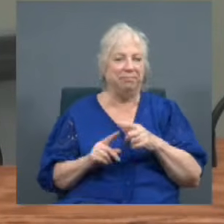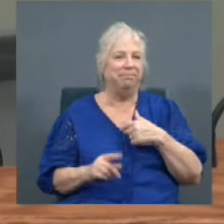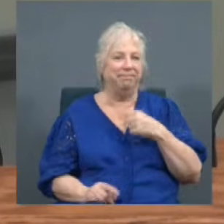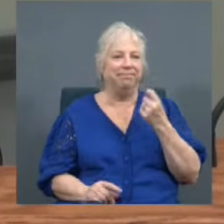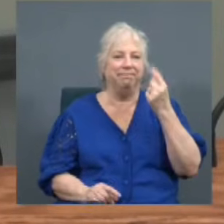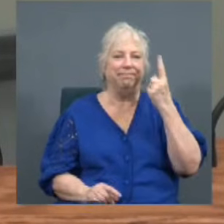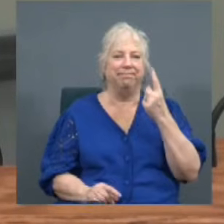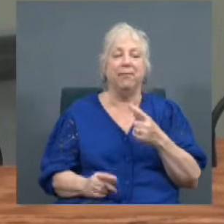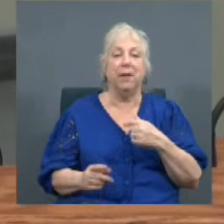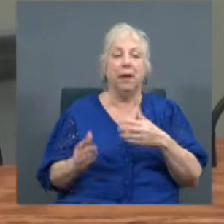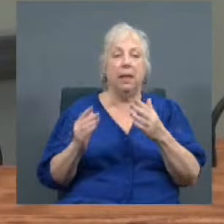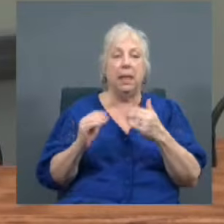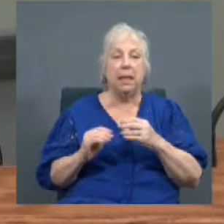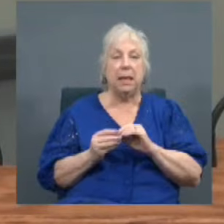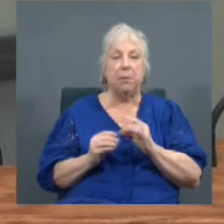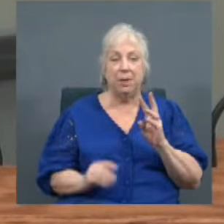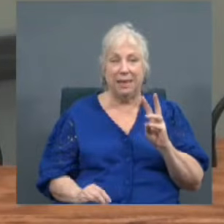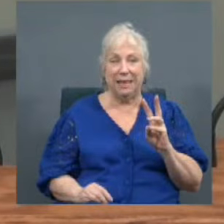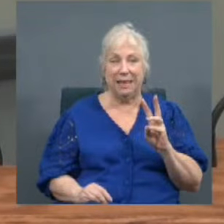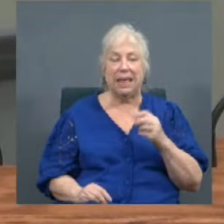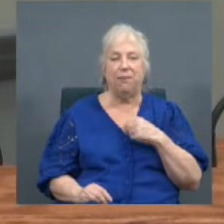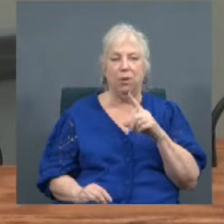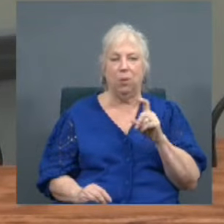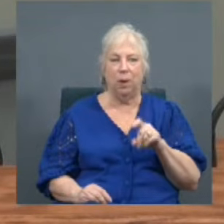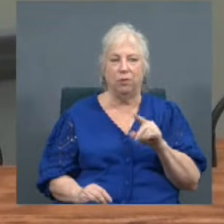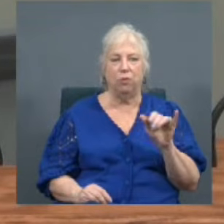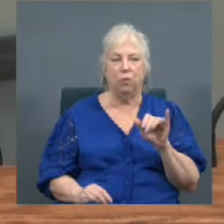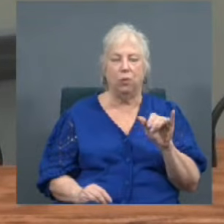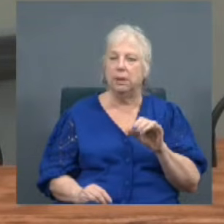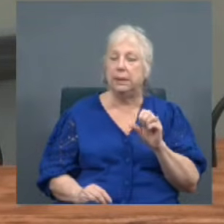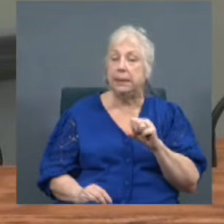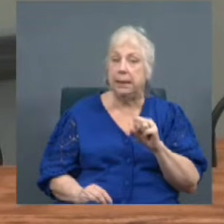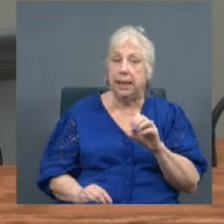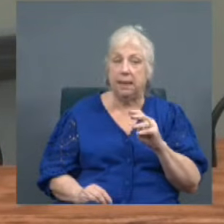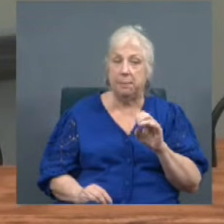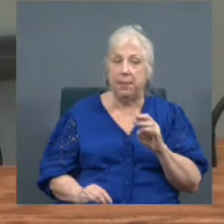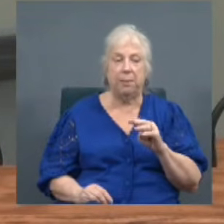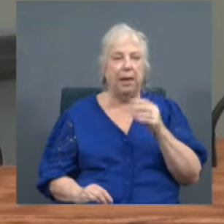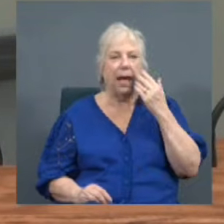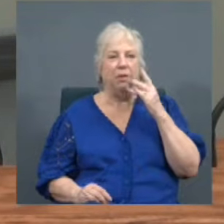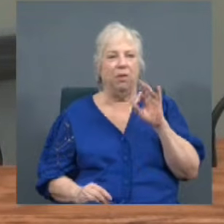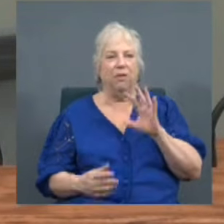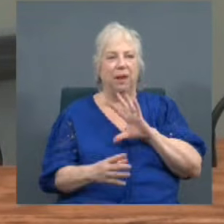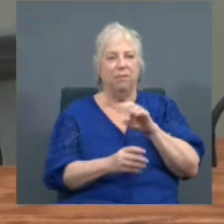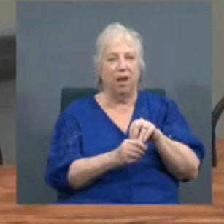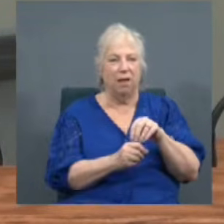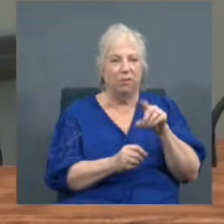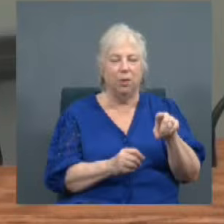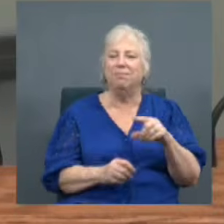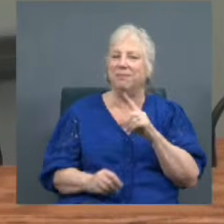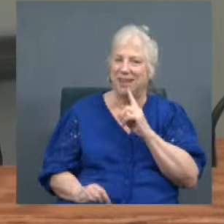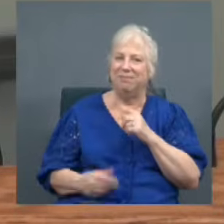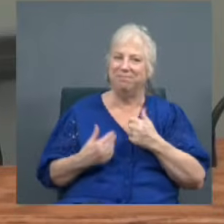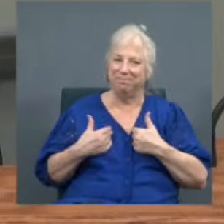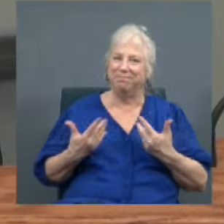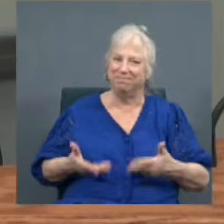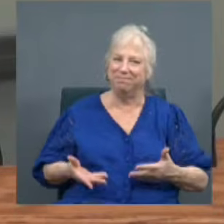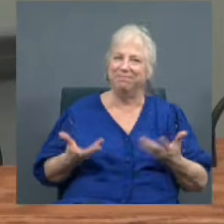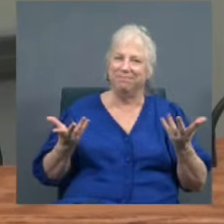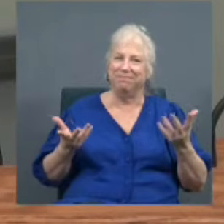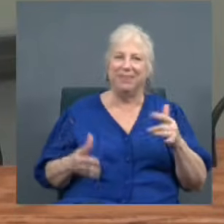on number 6 also. Yes, ma'am. I don't know that that involves you, Manish. It does. It does? Yes,